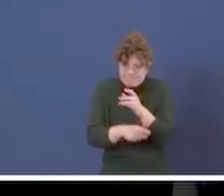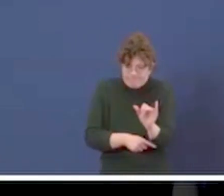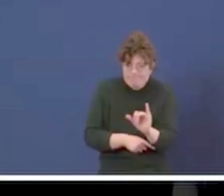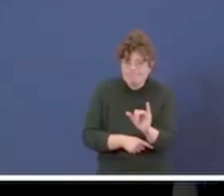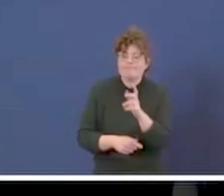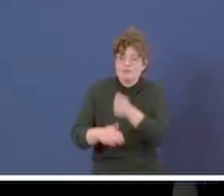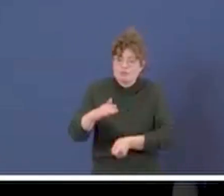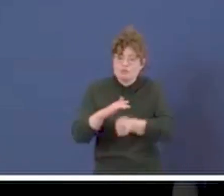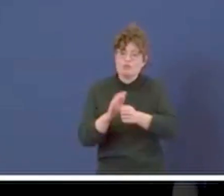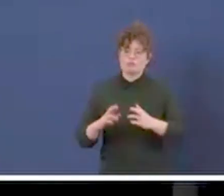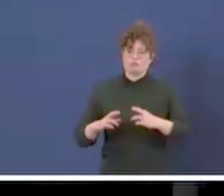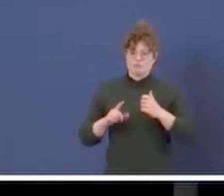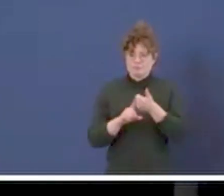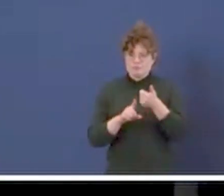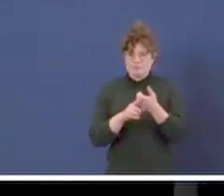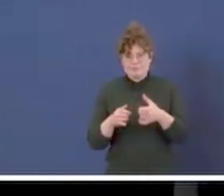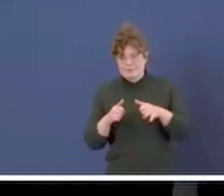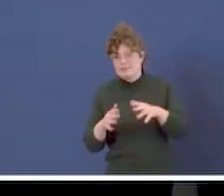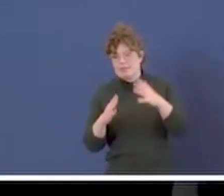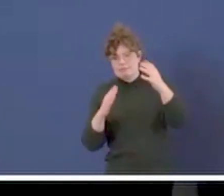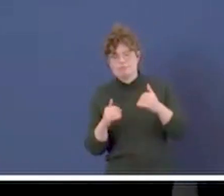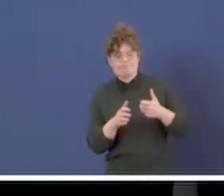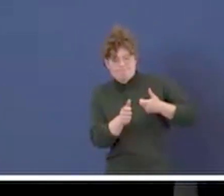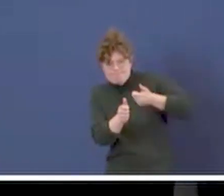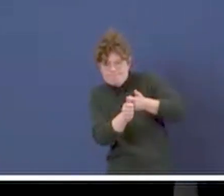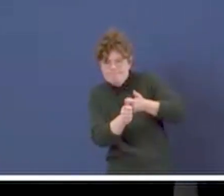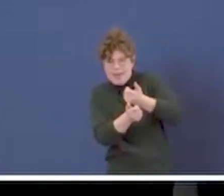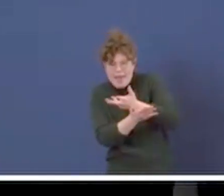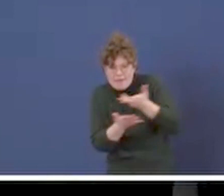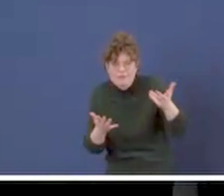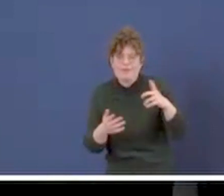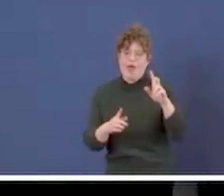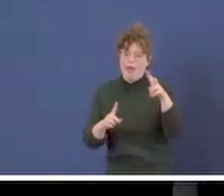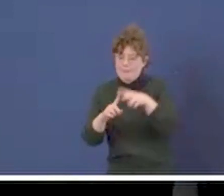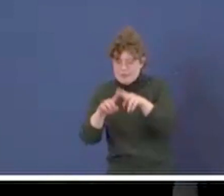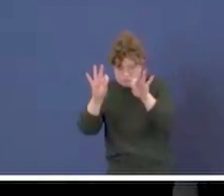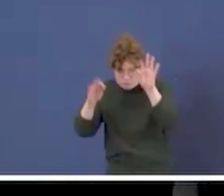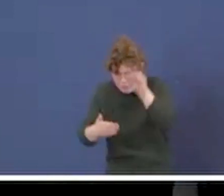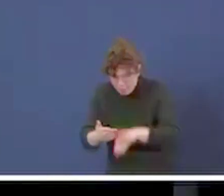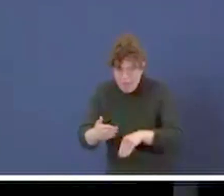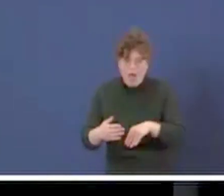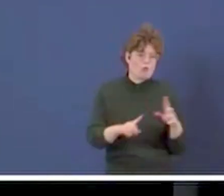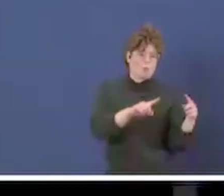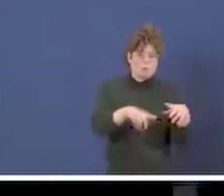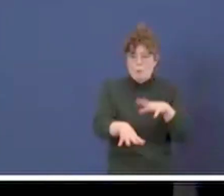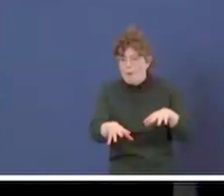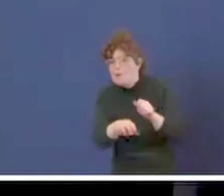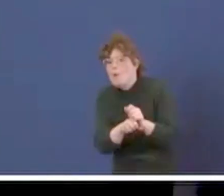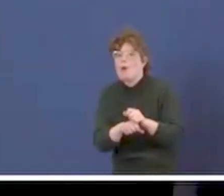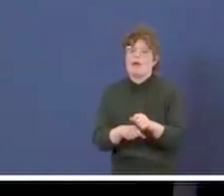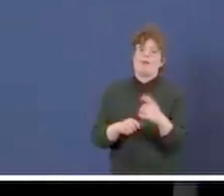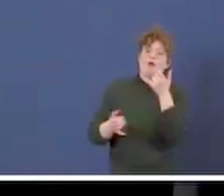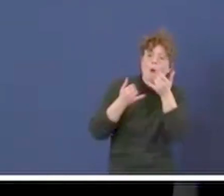residents are still expected to keep up with everything. They have to fill out this application, attend that appointment, make this phone call, find income,